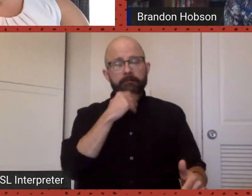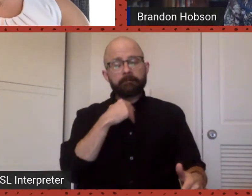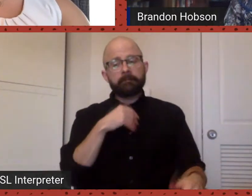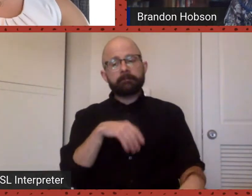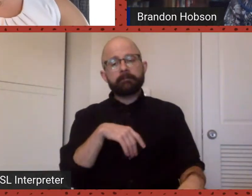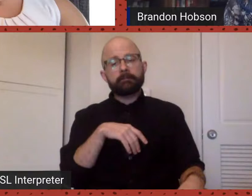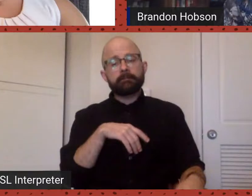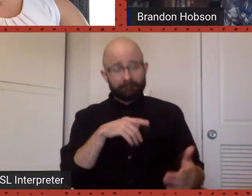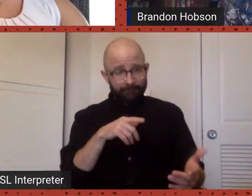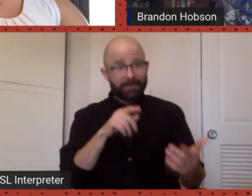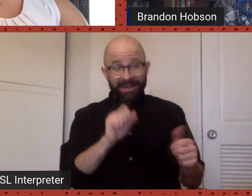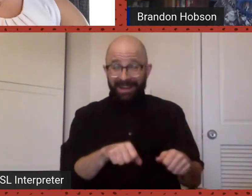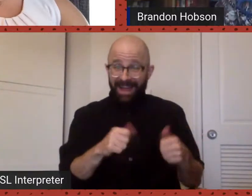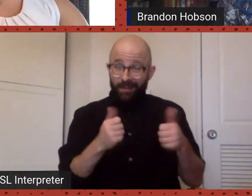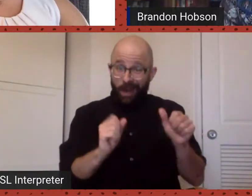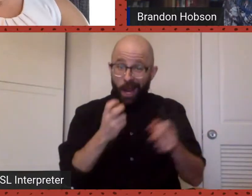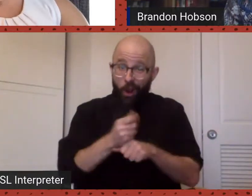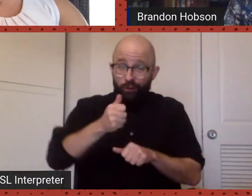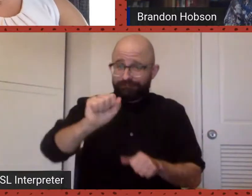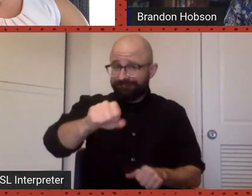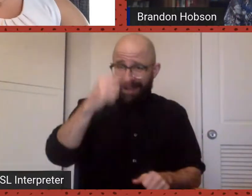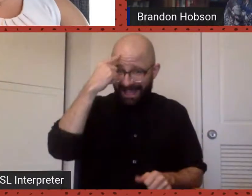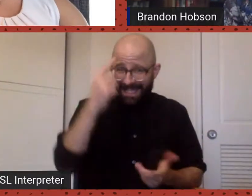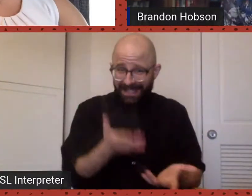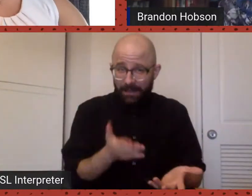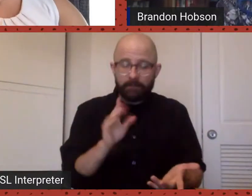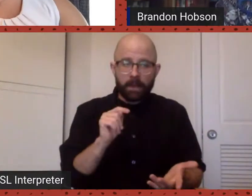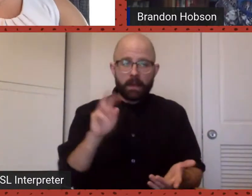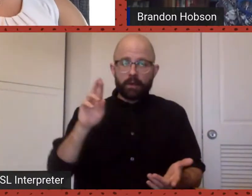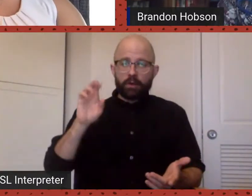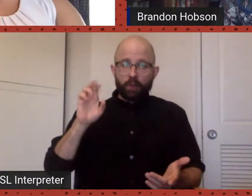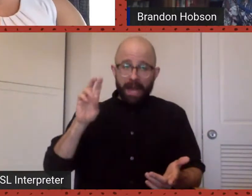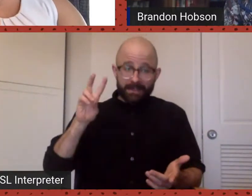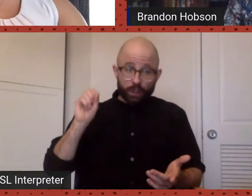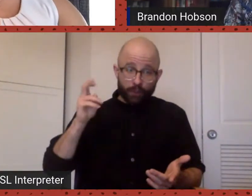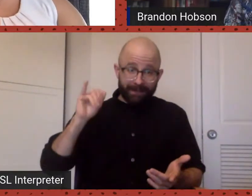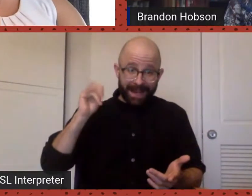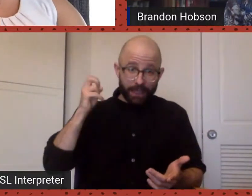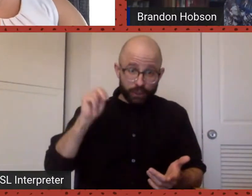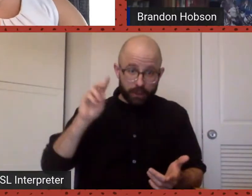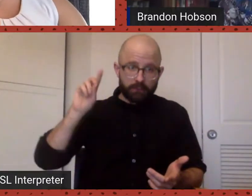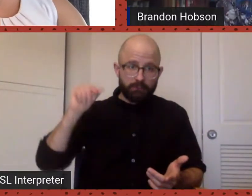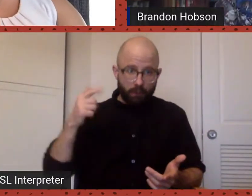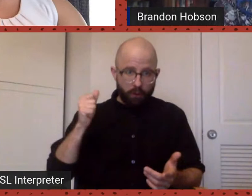they could try a lot harder, I think, but you know, Reservation Dogs is a great start.